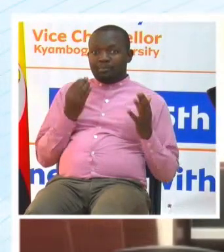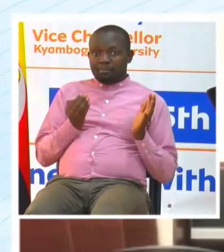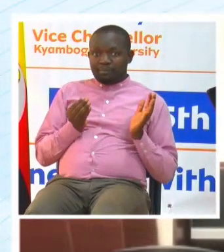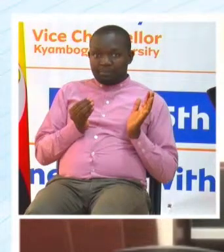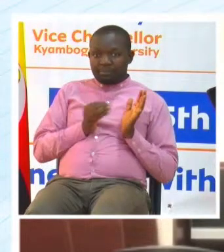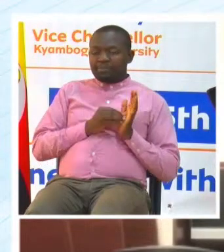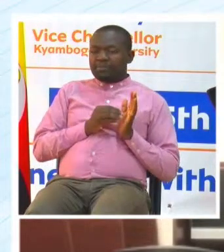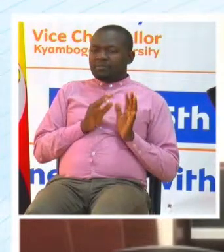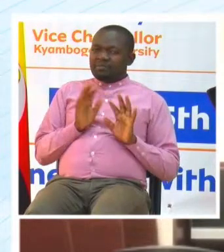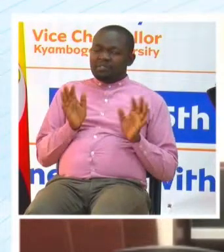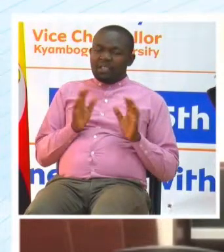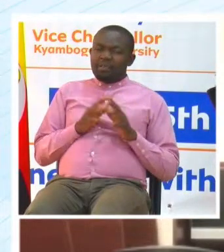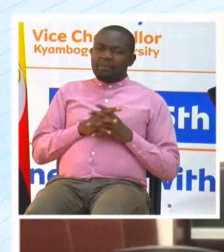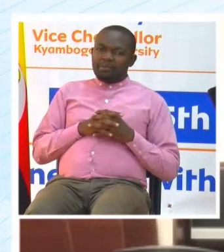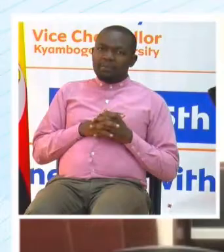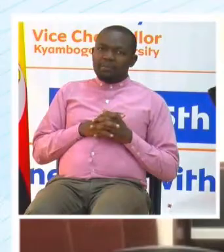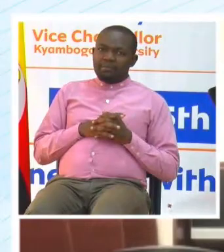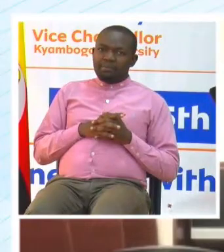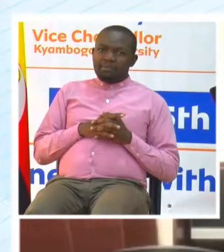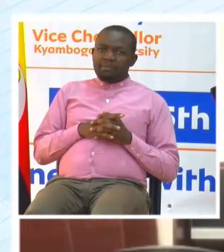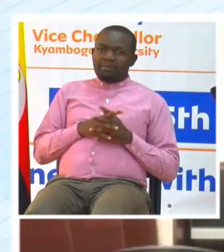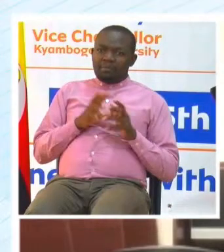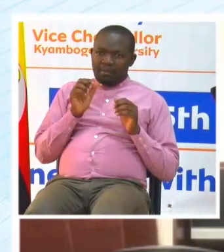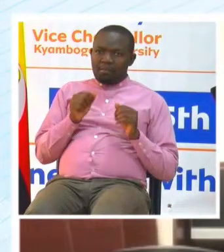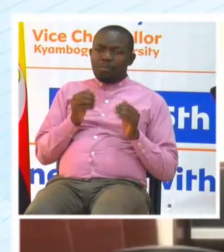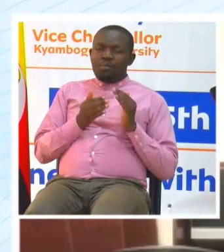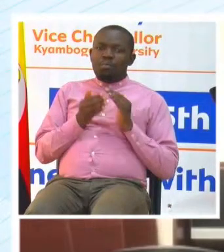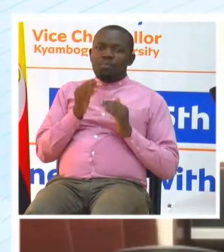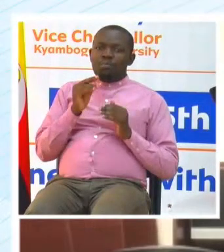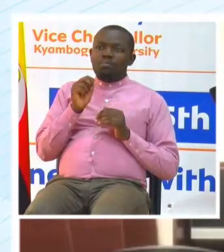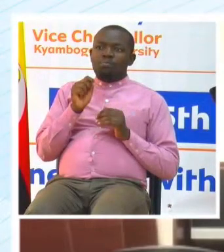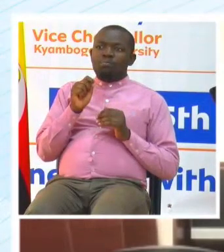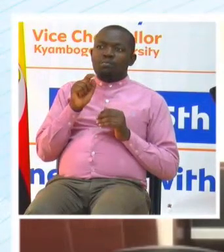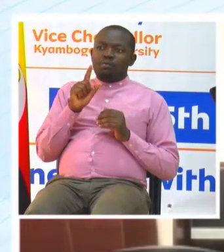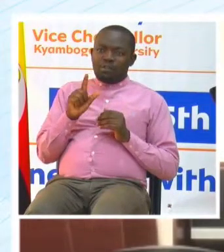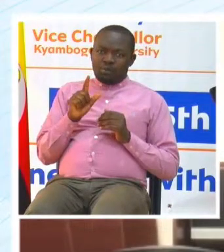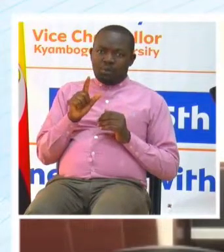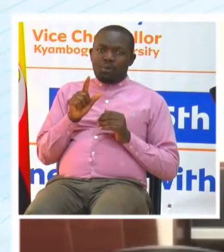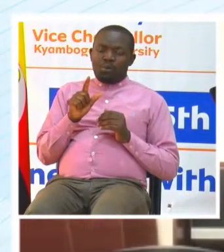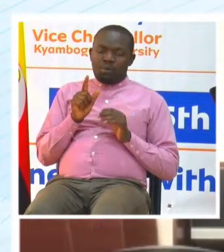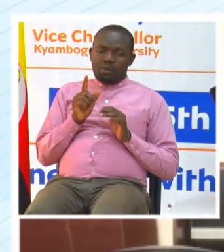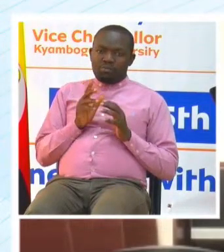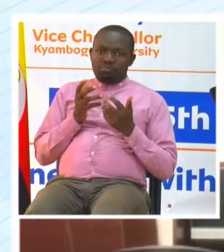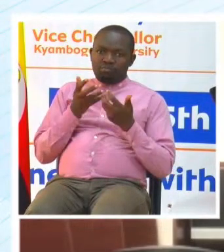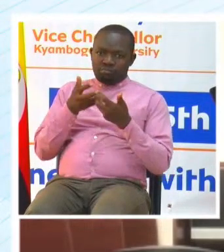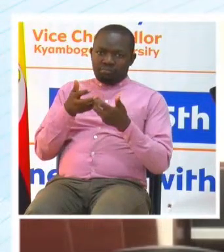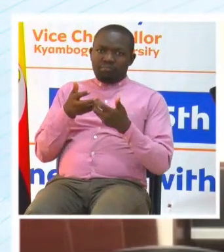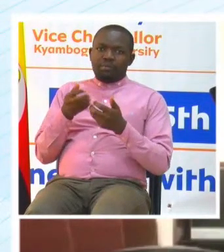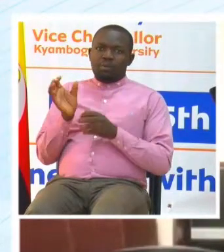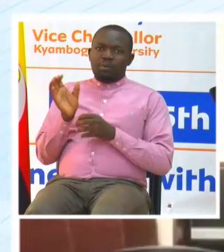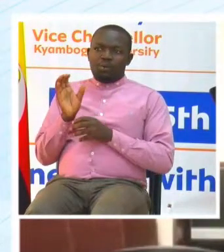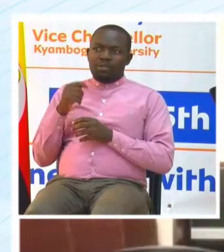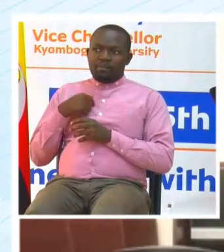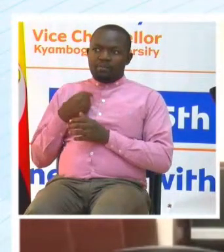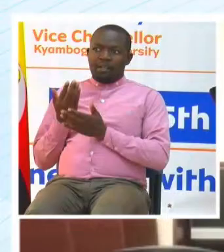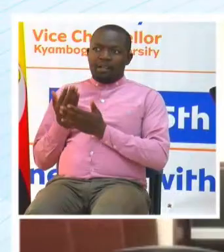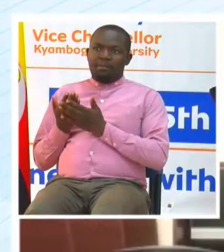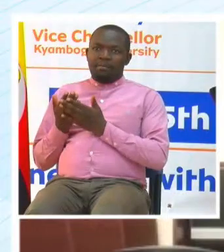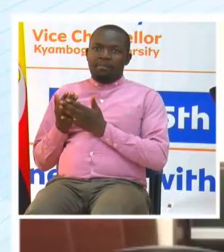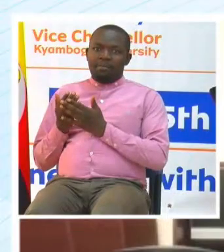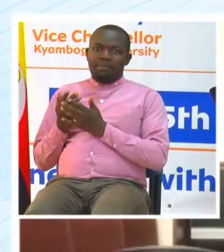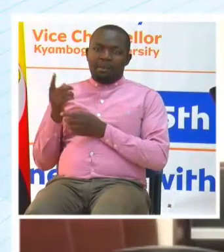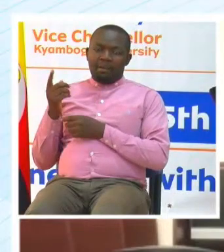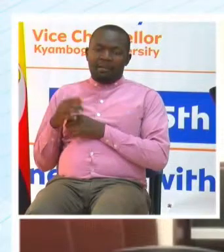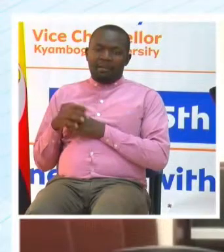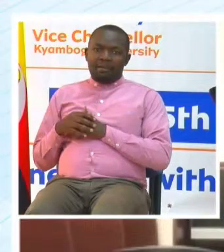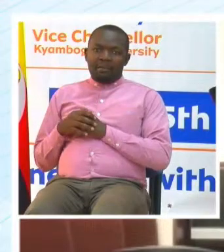Yes, basically, it should be professional and related to your course you're applying to. I've talked about the standard tests,